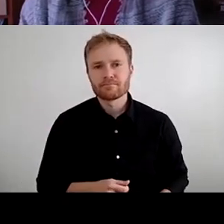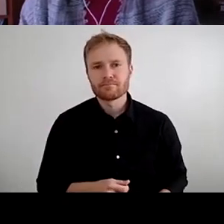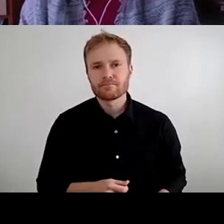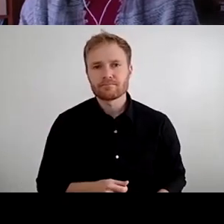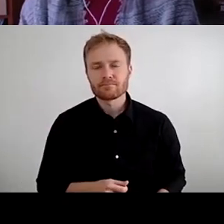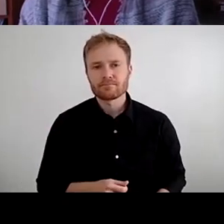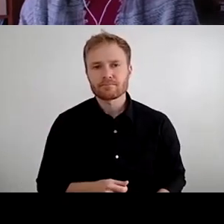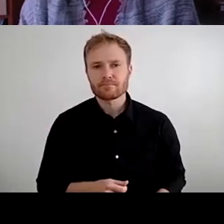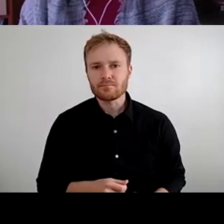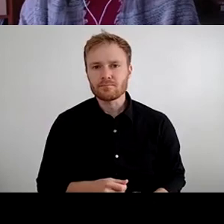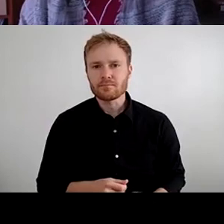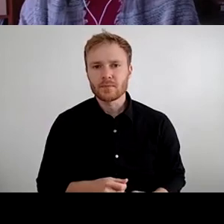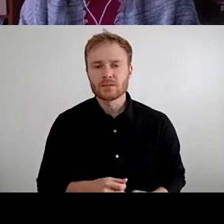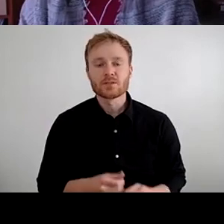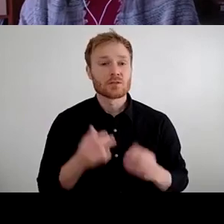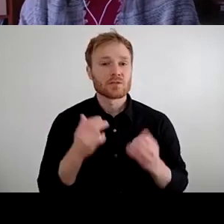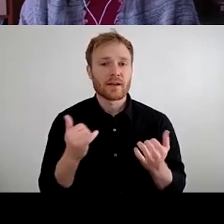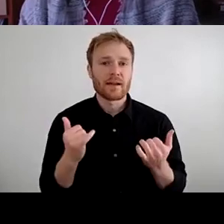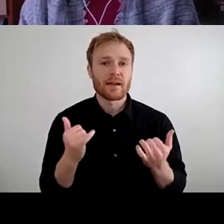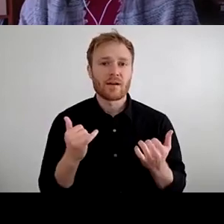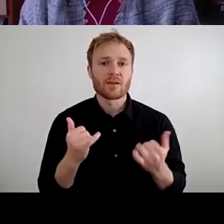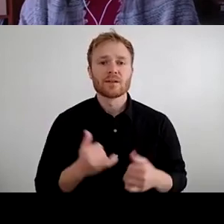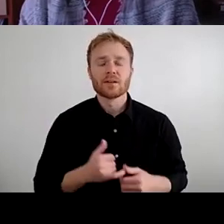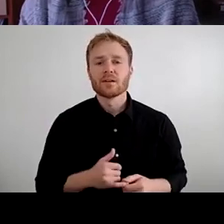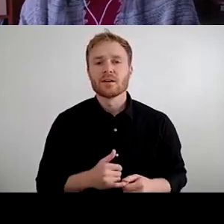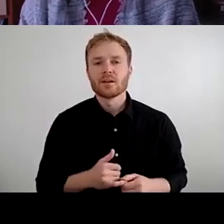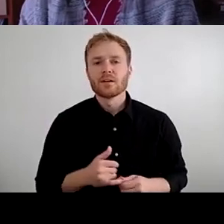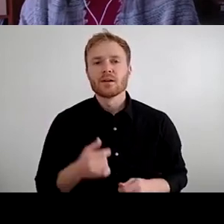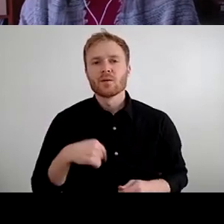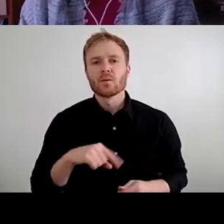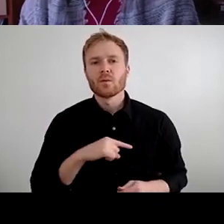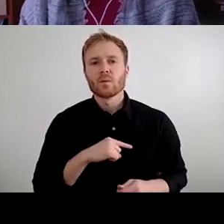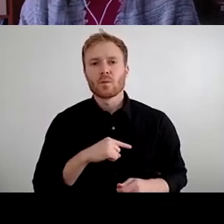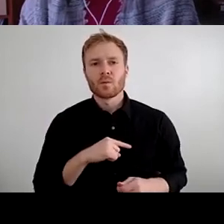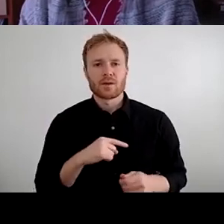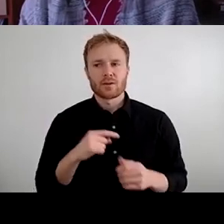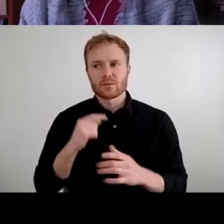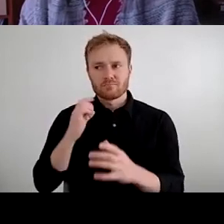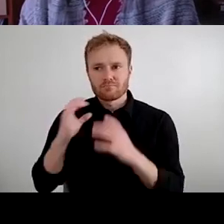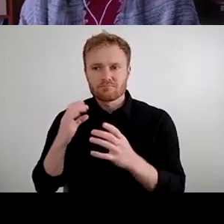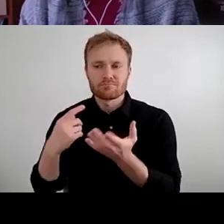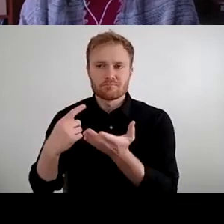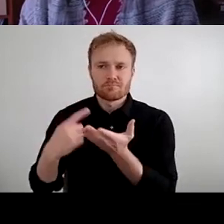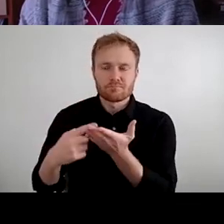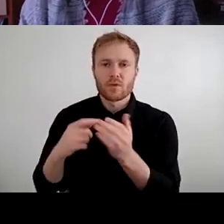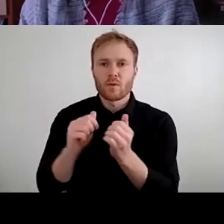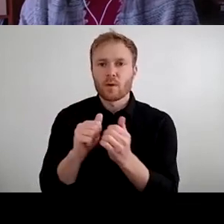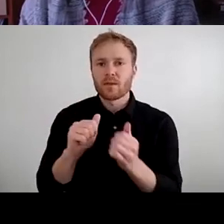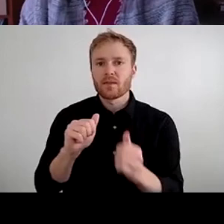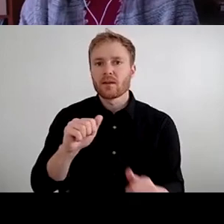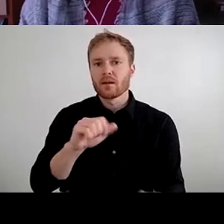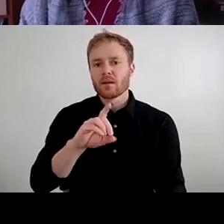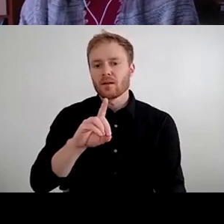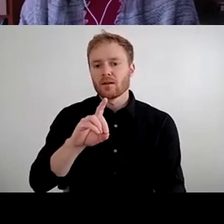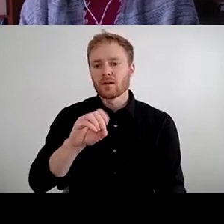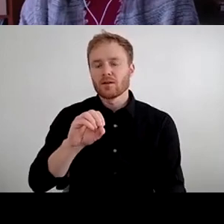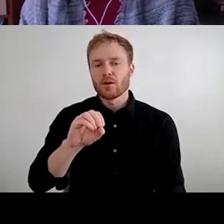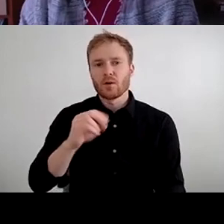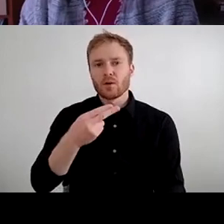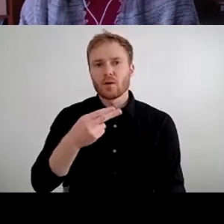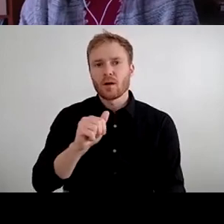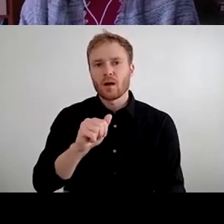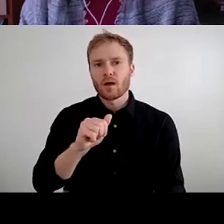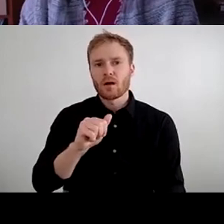So right now we are having conversations with Doha, Qatar, who is not a sister